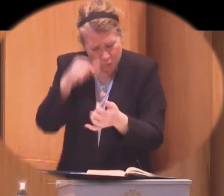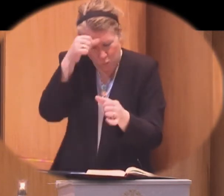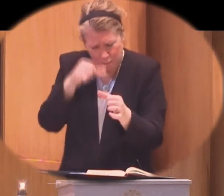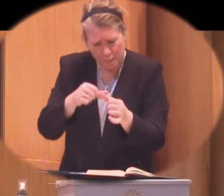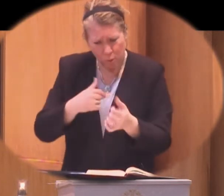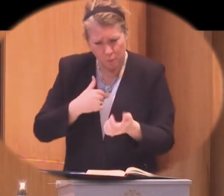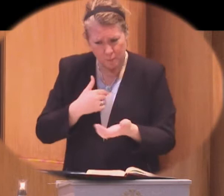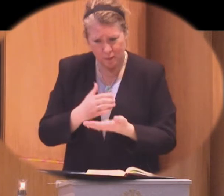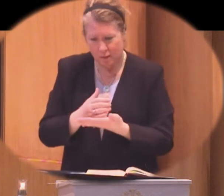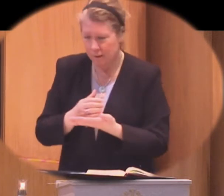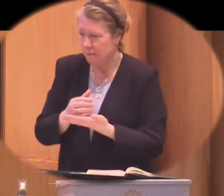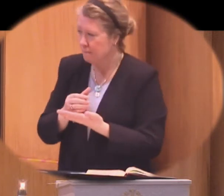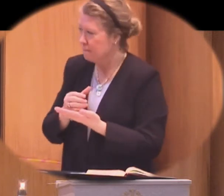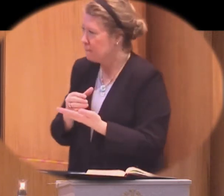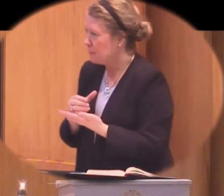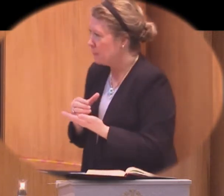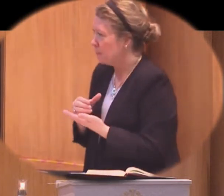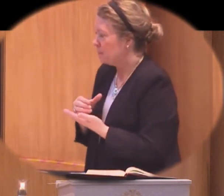me."